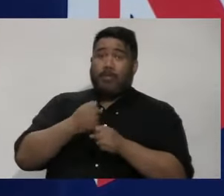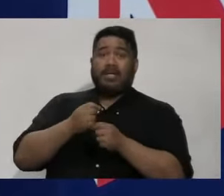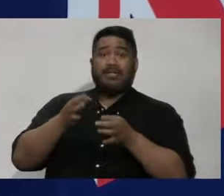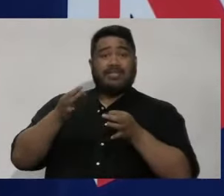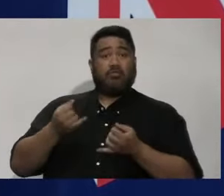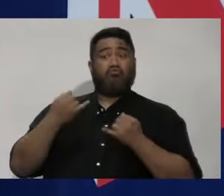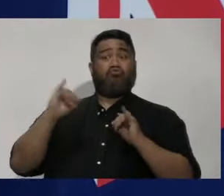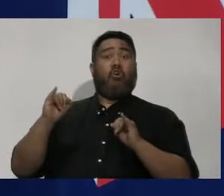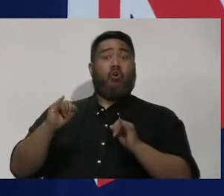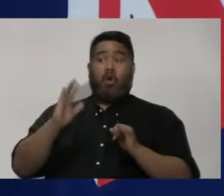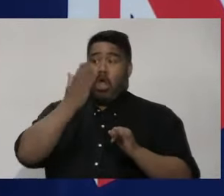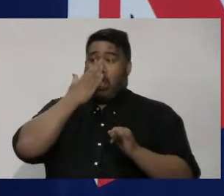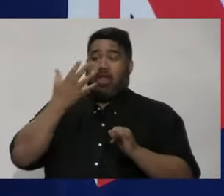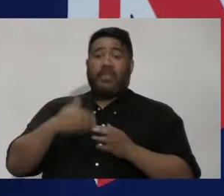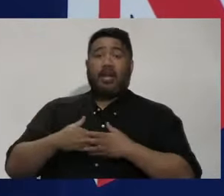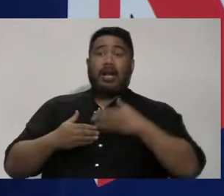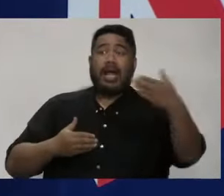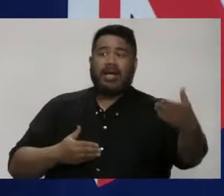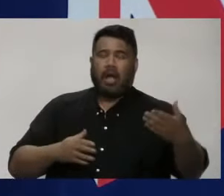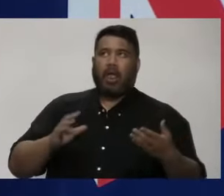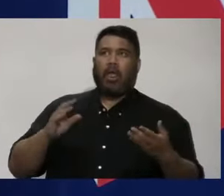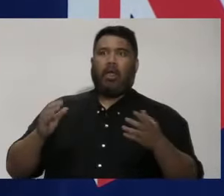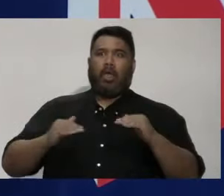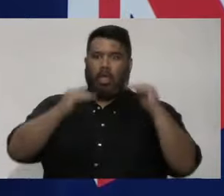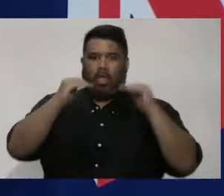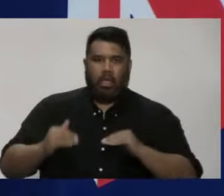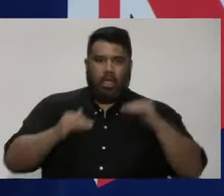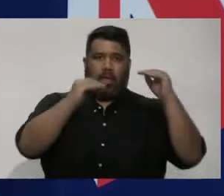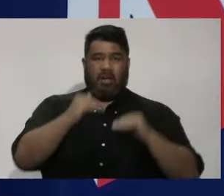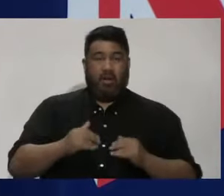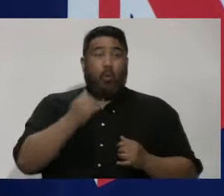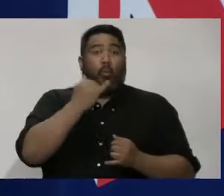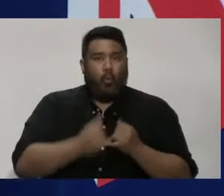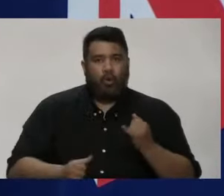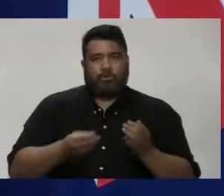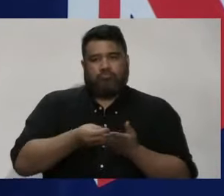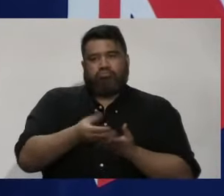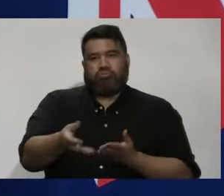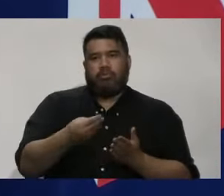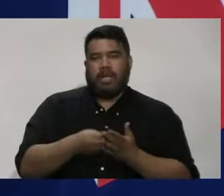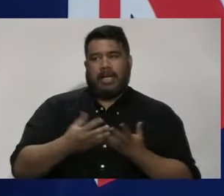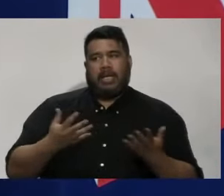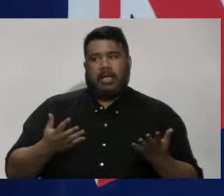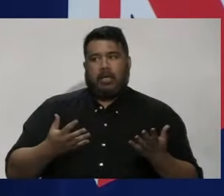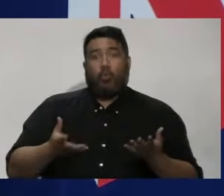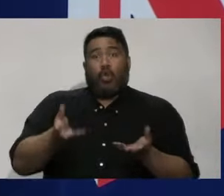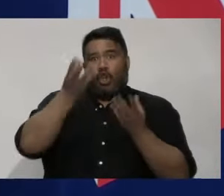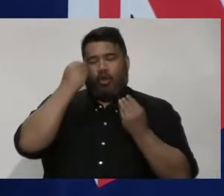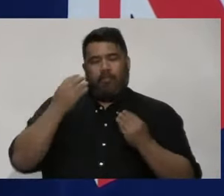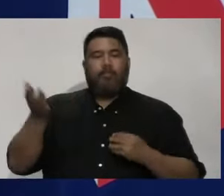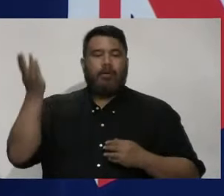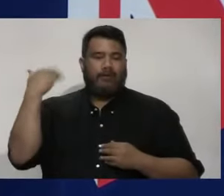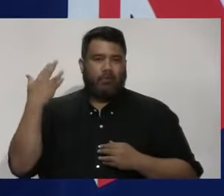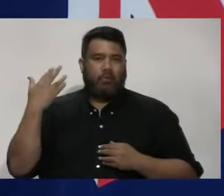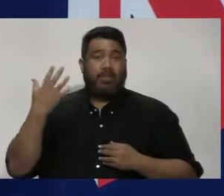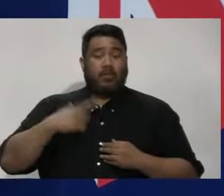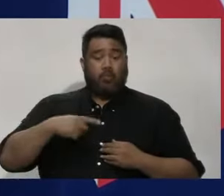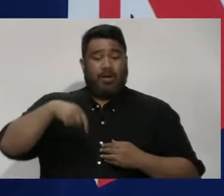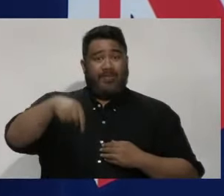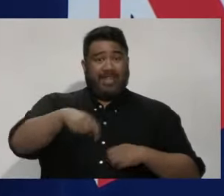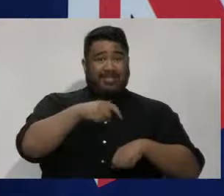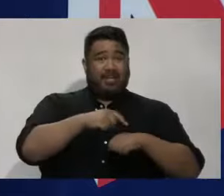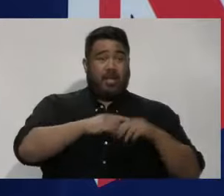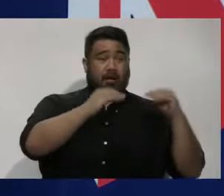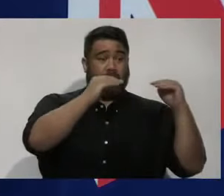decision that doesn't give enough certainty that we can come out and we can then stay out. We've learnt that lesson well before, so we want this to be as short a period